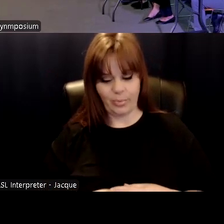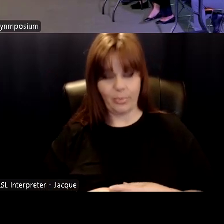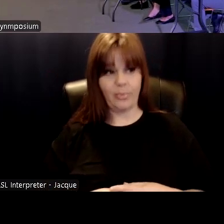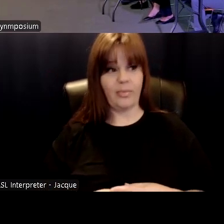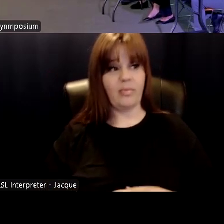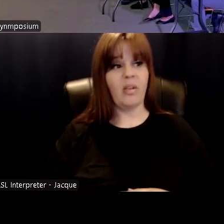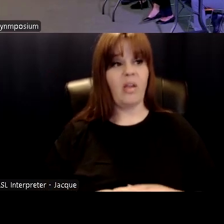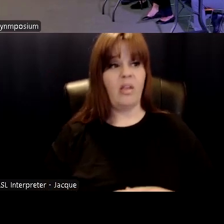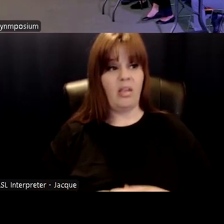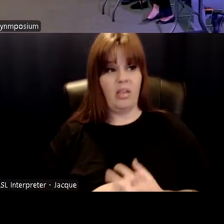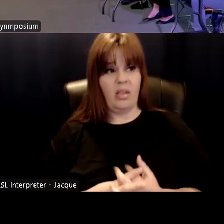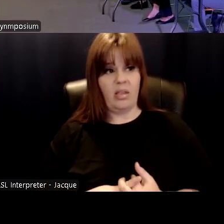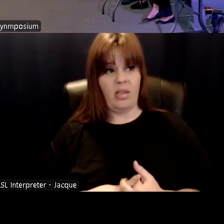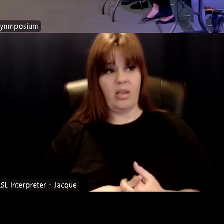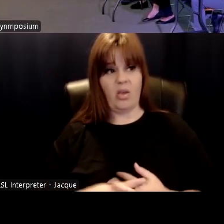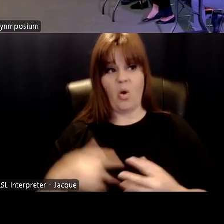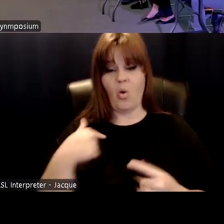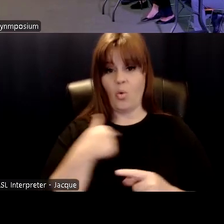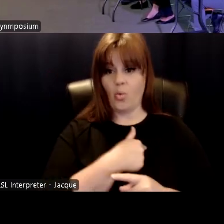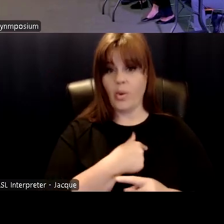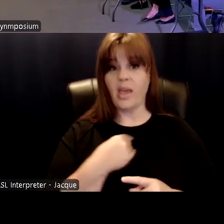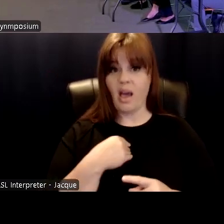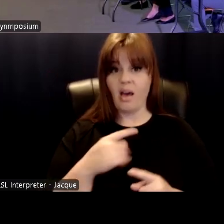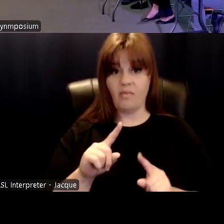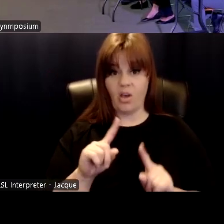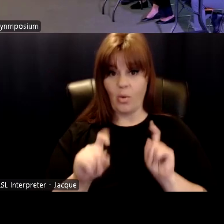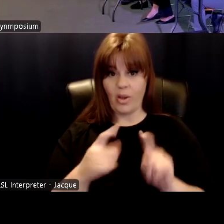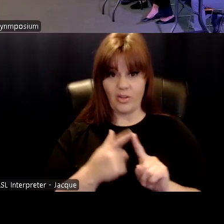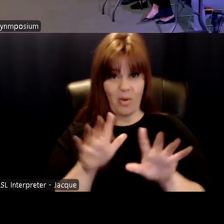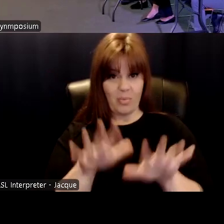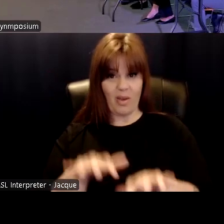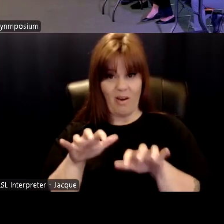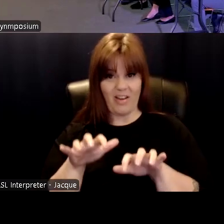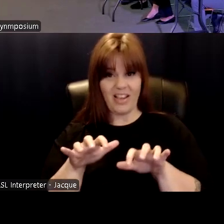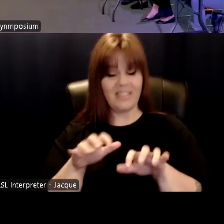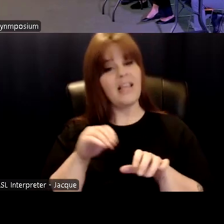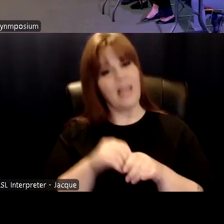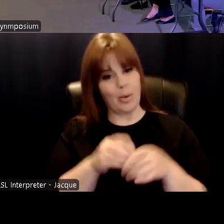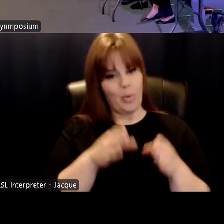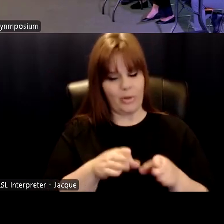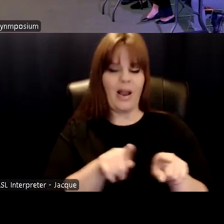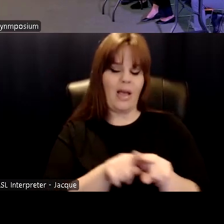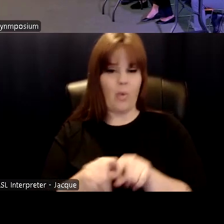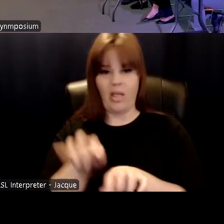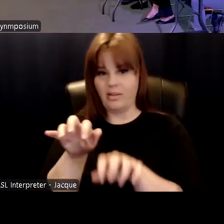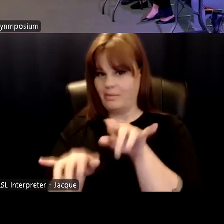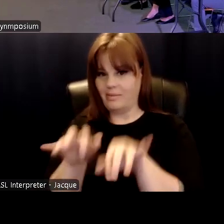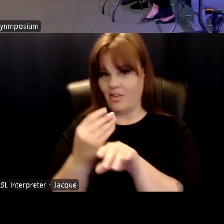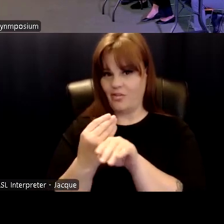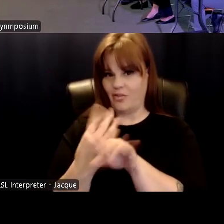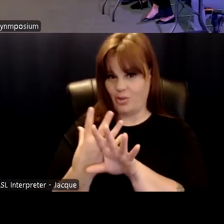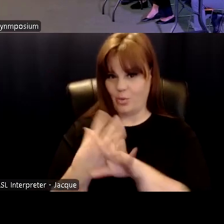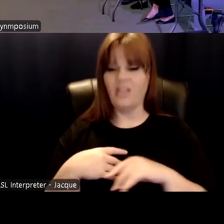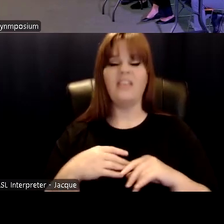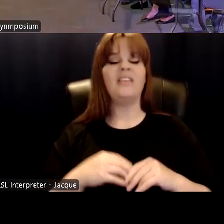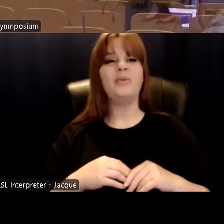So we have questions from our audience, actually, in person as well as virtually.